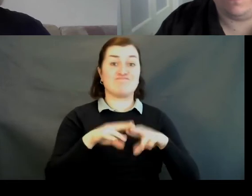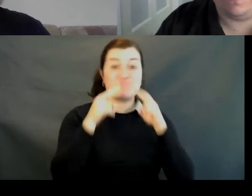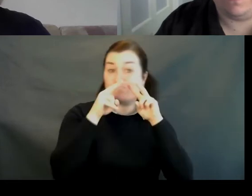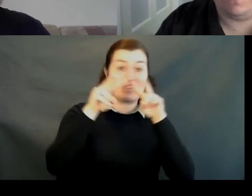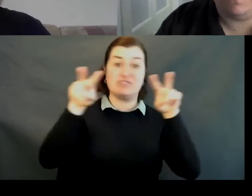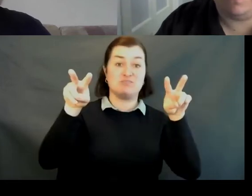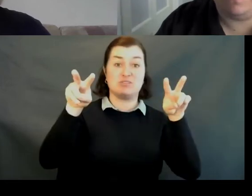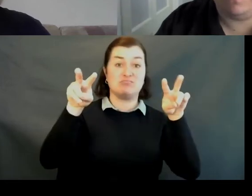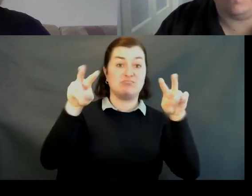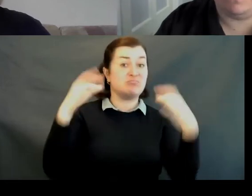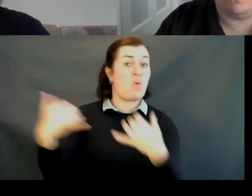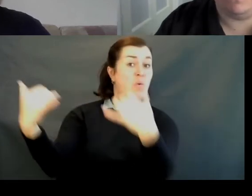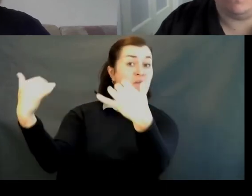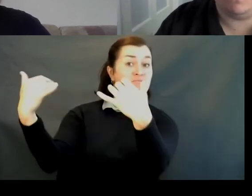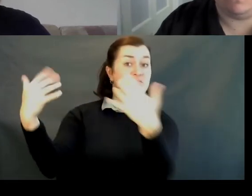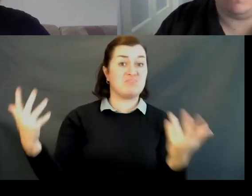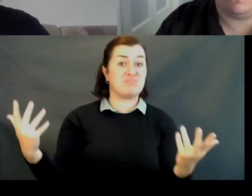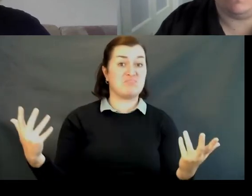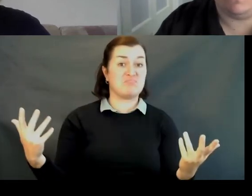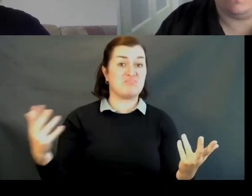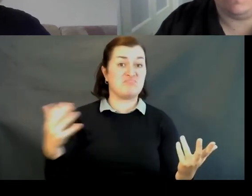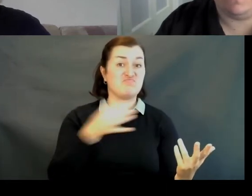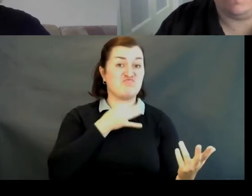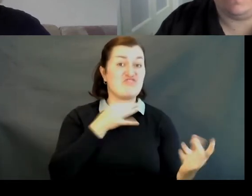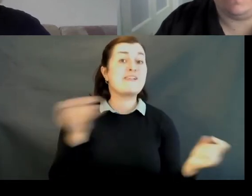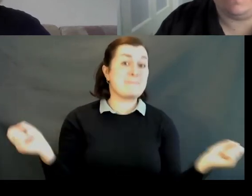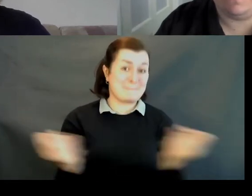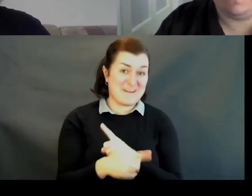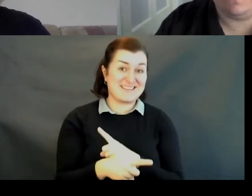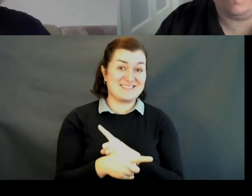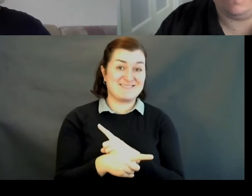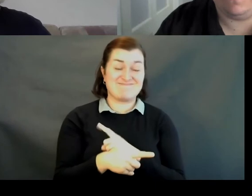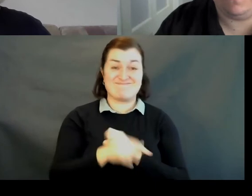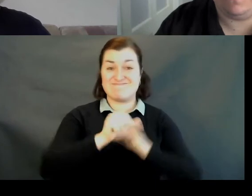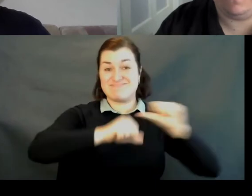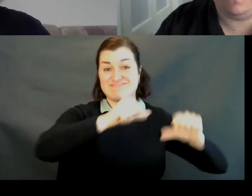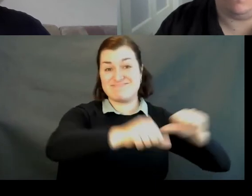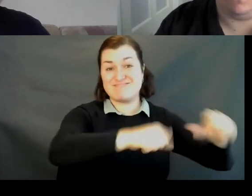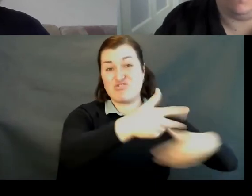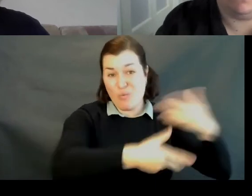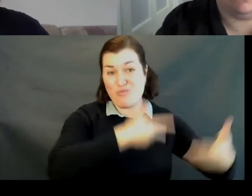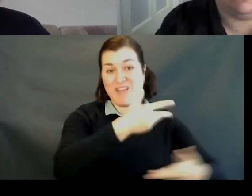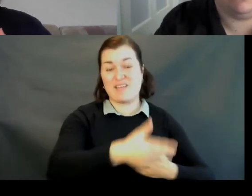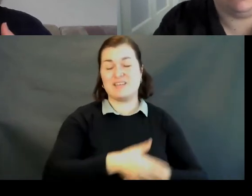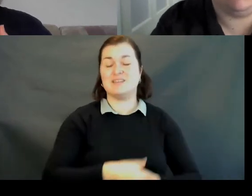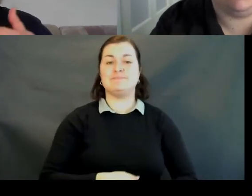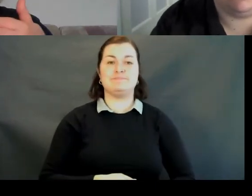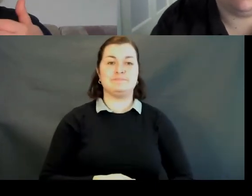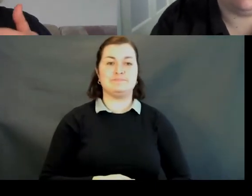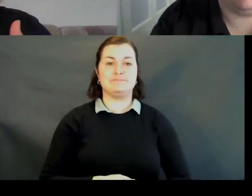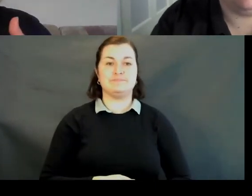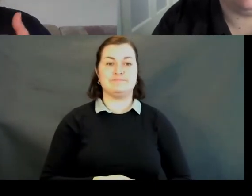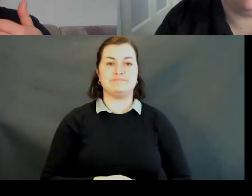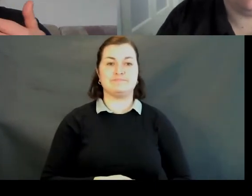our audience, then they risk missing a great deal of the plot. As an audio describer, I will go